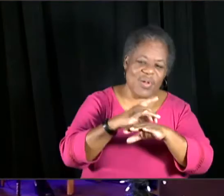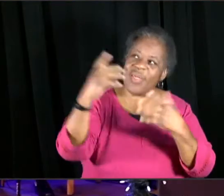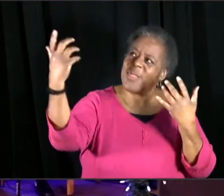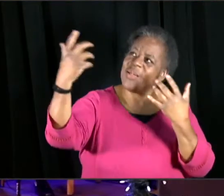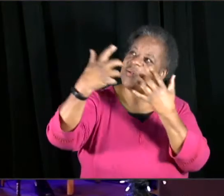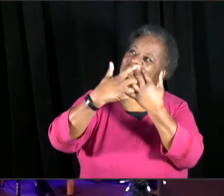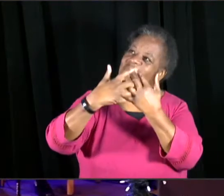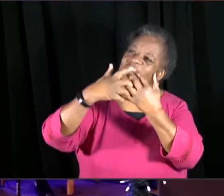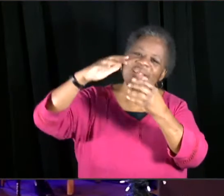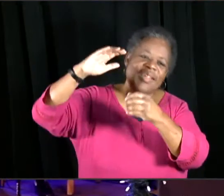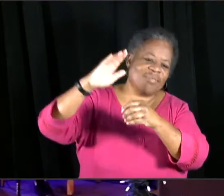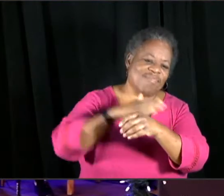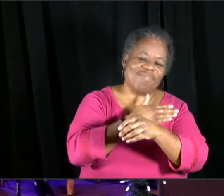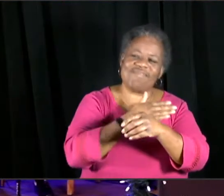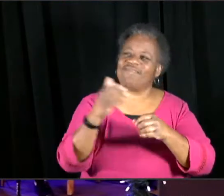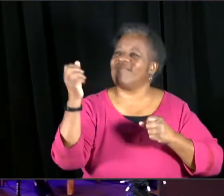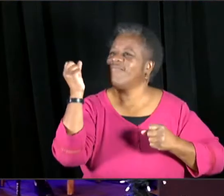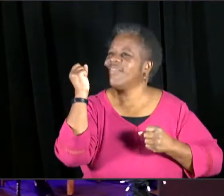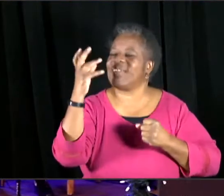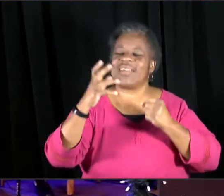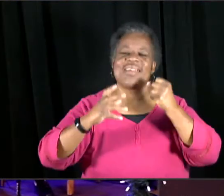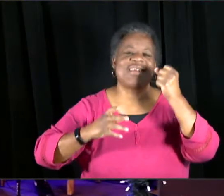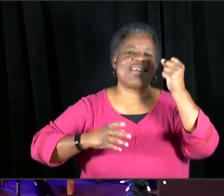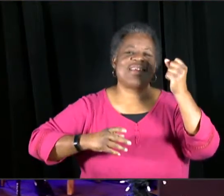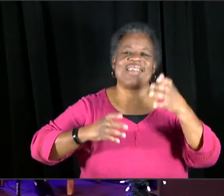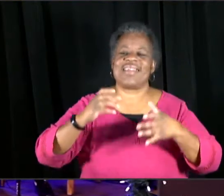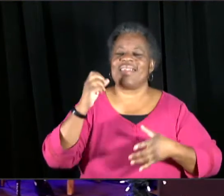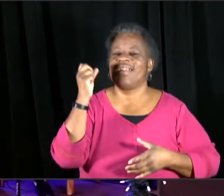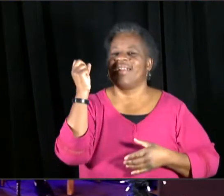heaven and nature sing.